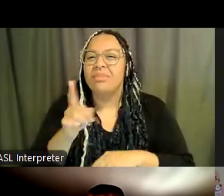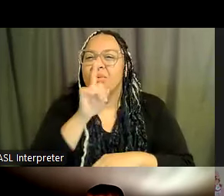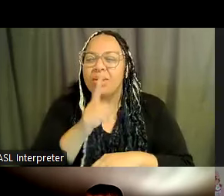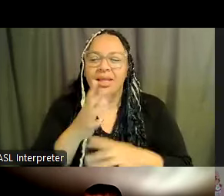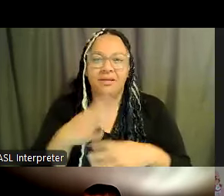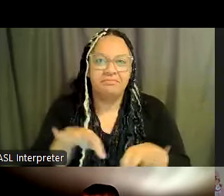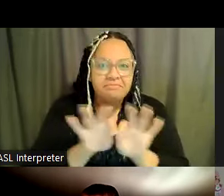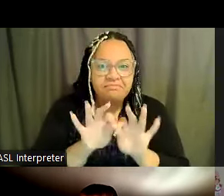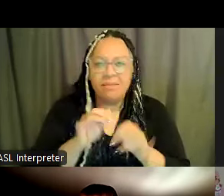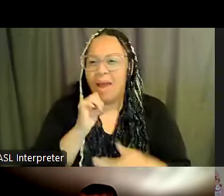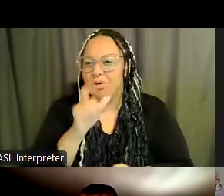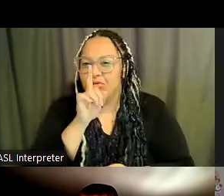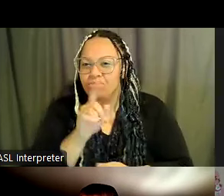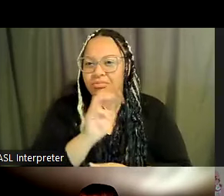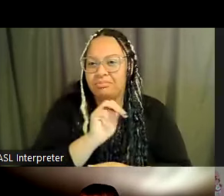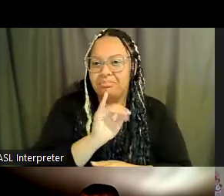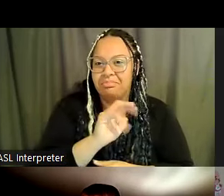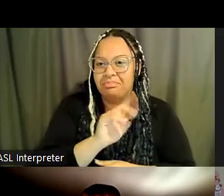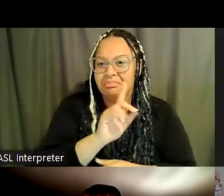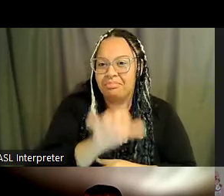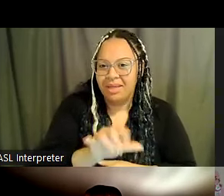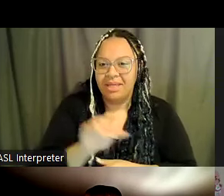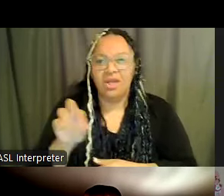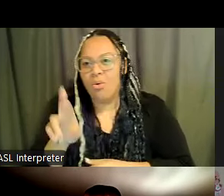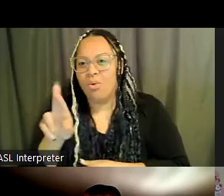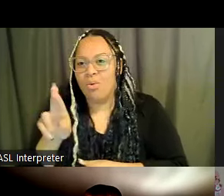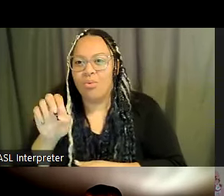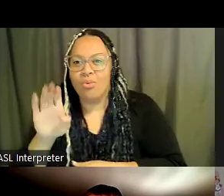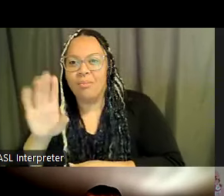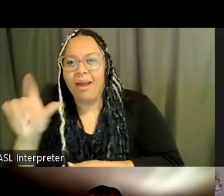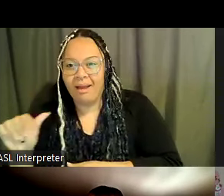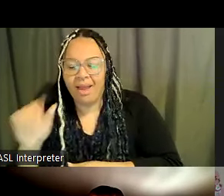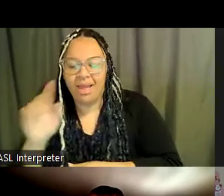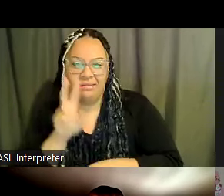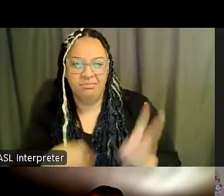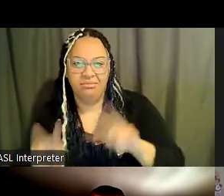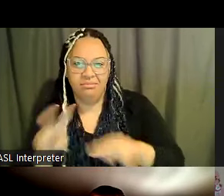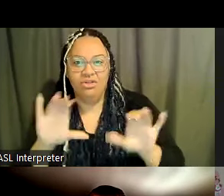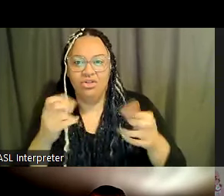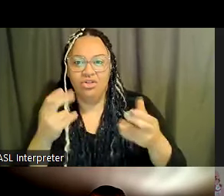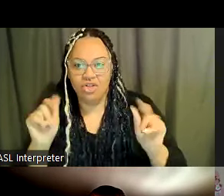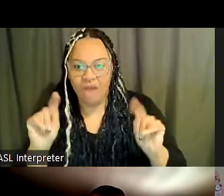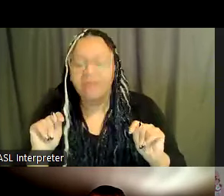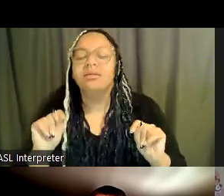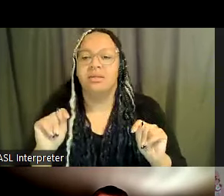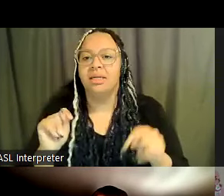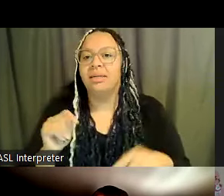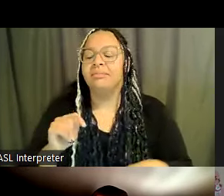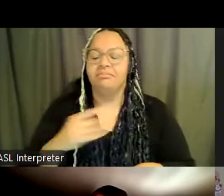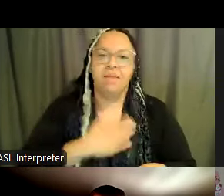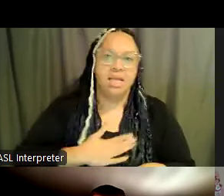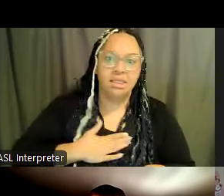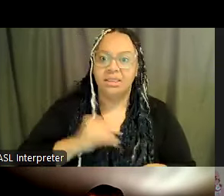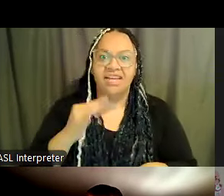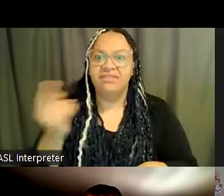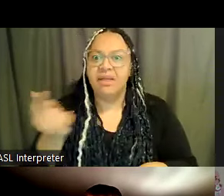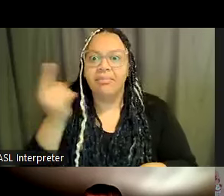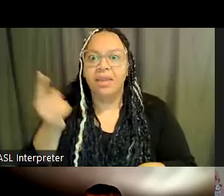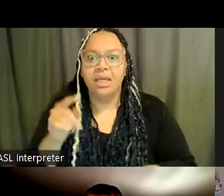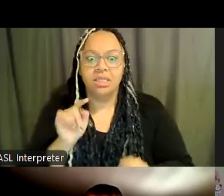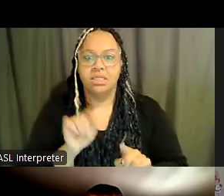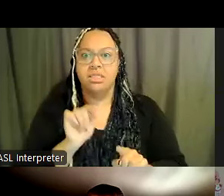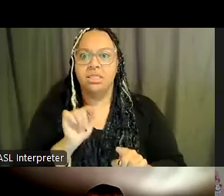not sure, Mindy or Rebecca, who's monitoring chat. If there's something like really burning, feel free to stop me and be like, hey, no, we should do this